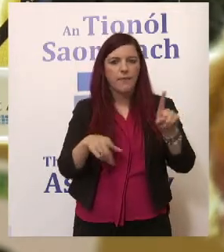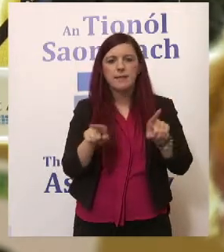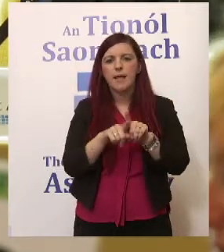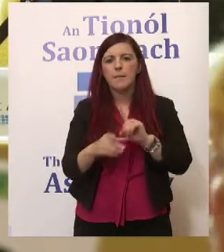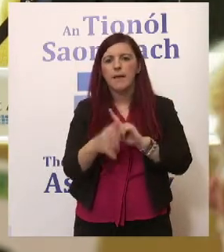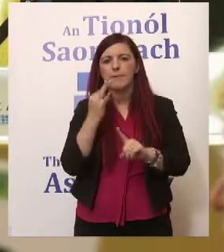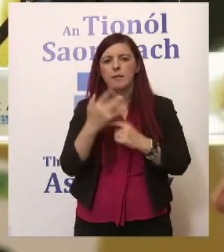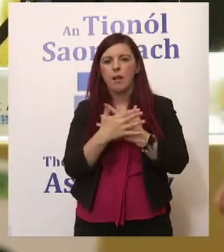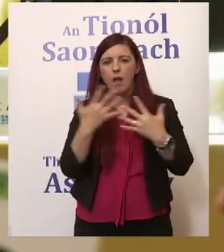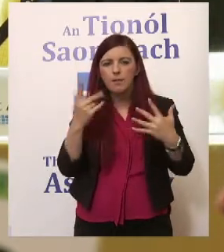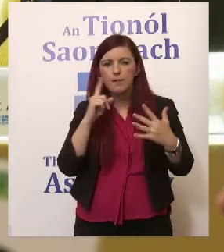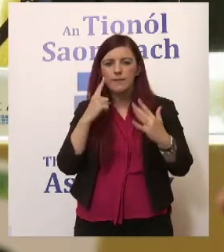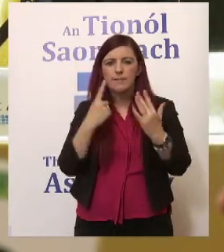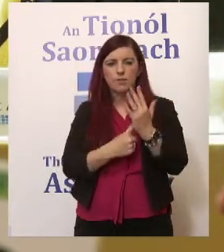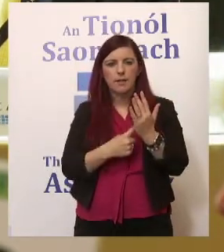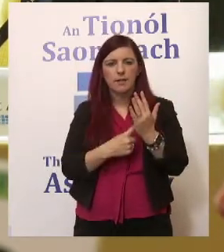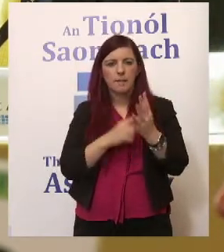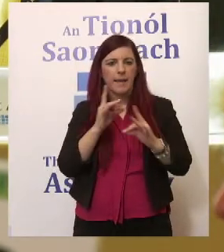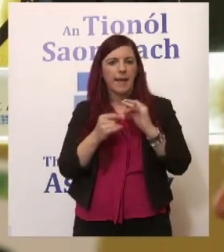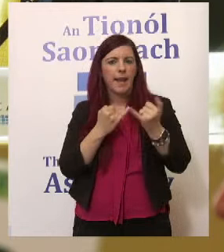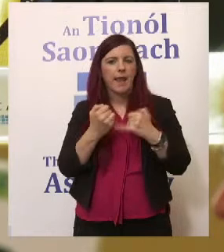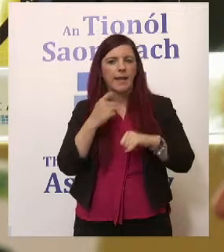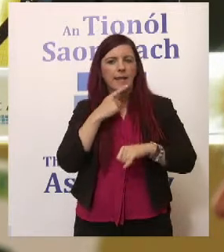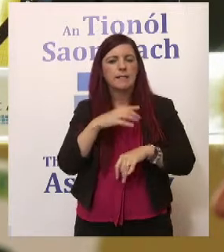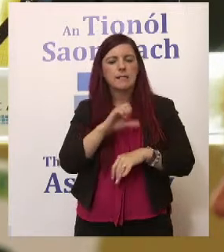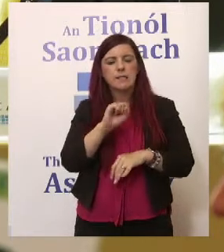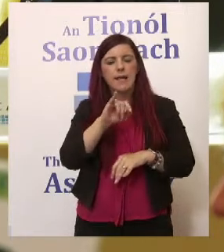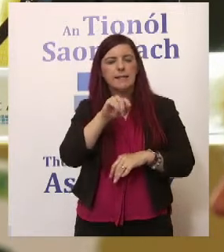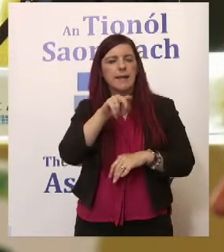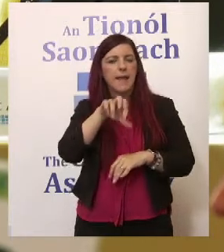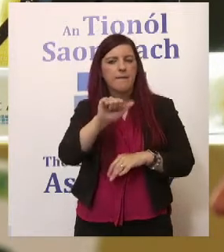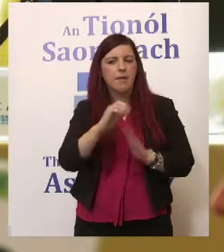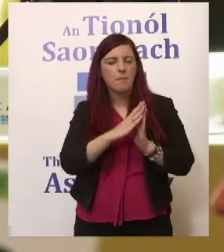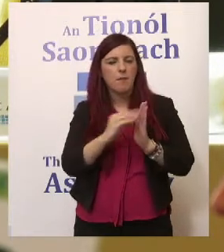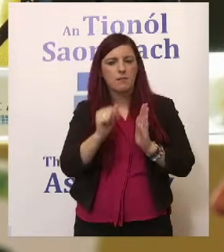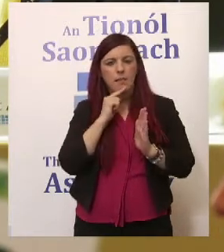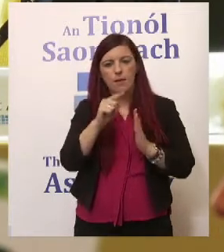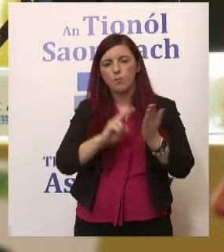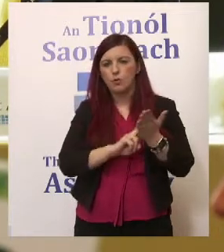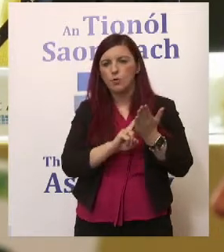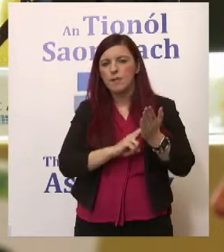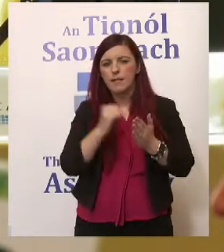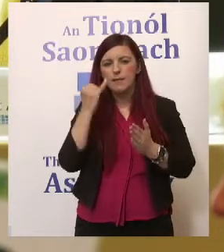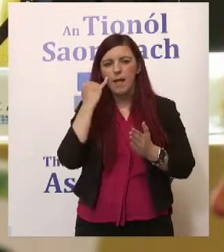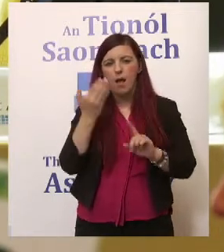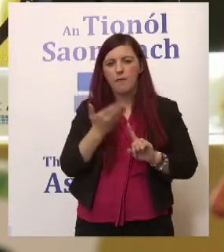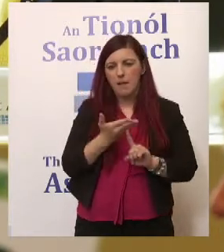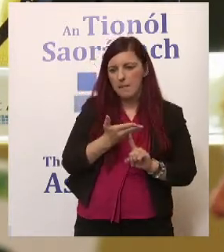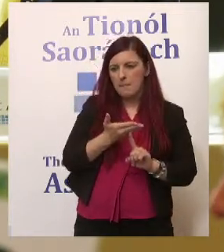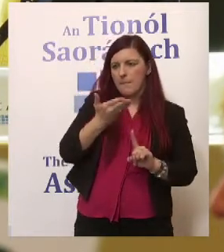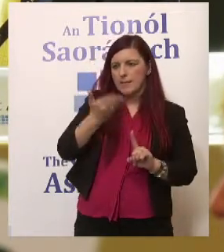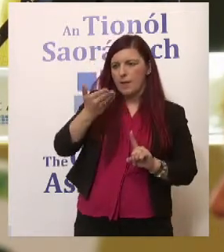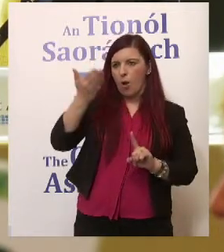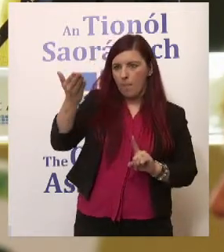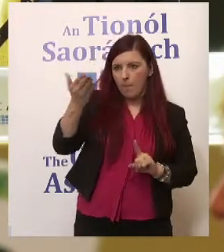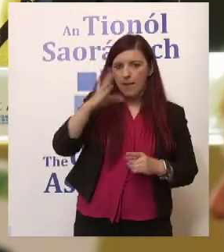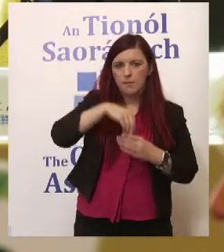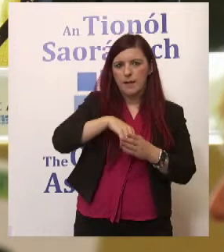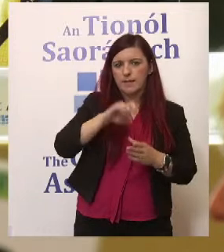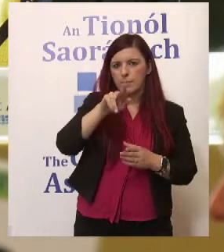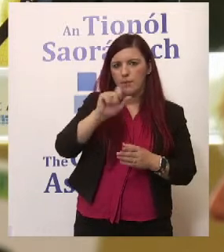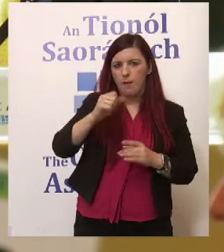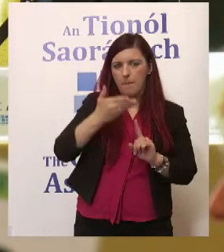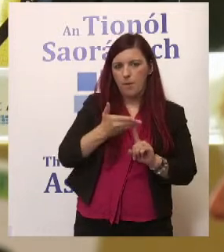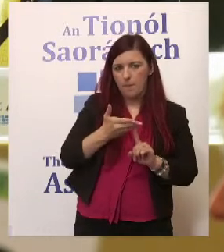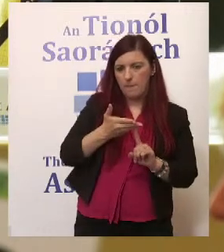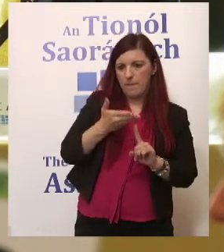local level, like the Scandinavian ones, there is the idea of passing up, as part of subsidiarity, actually